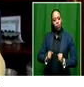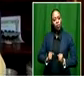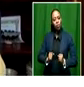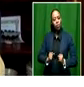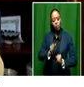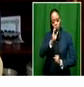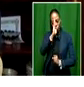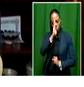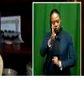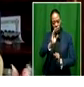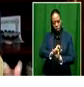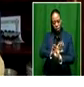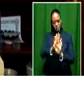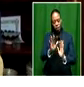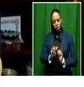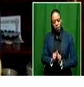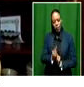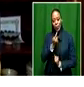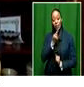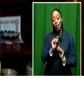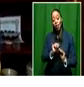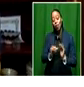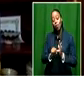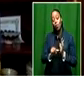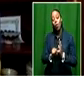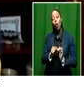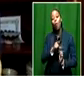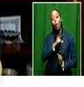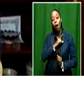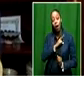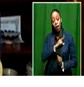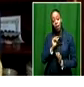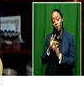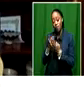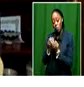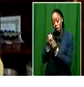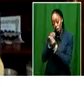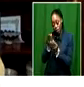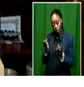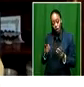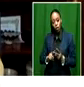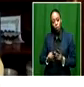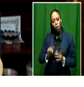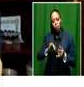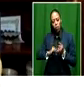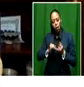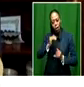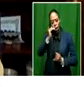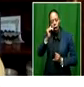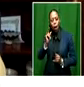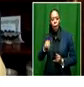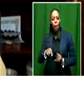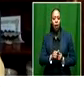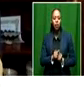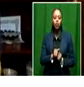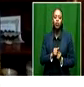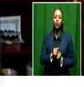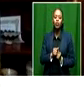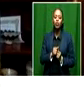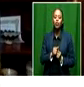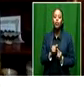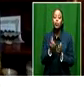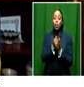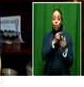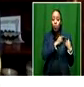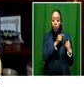Be clear about why education is key in your family. Set high standards. Hold your children accountable